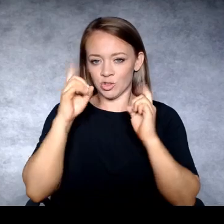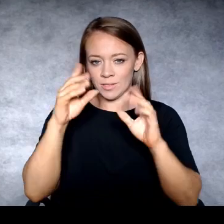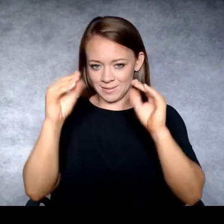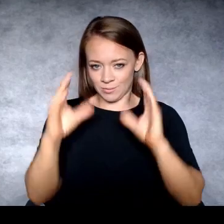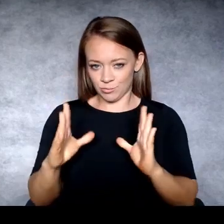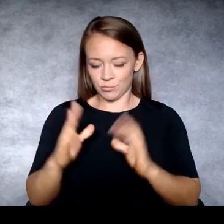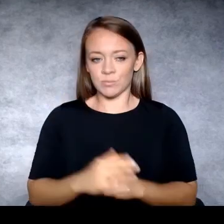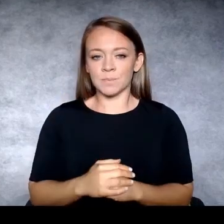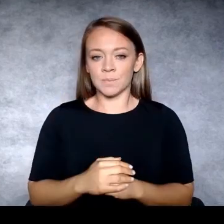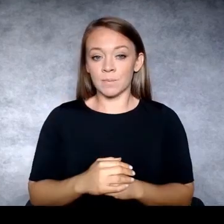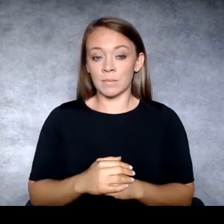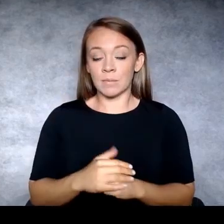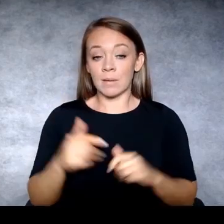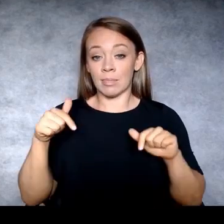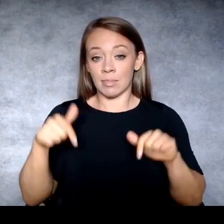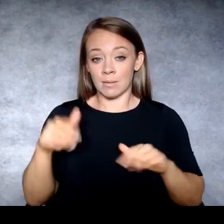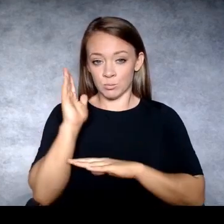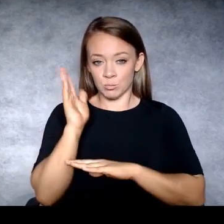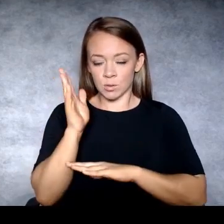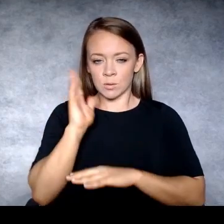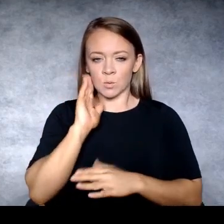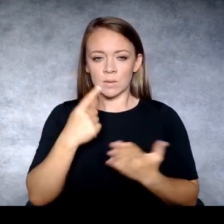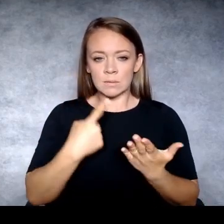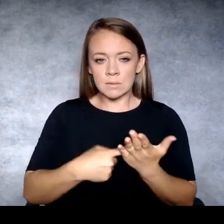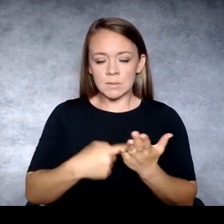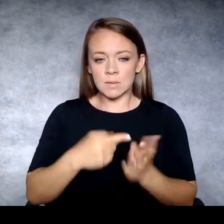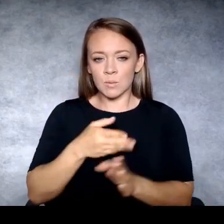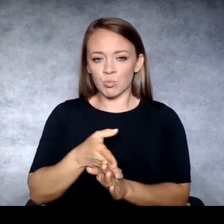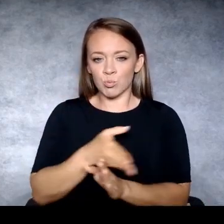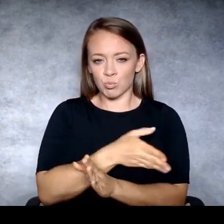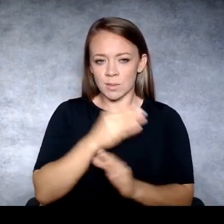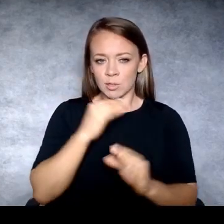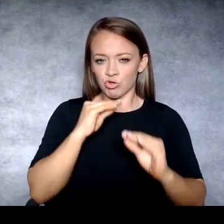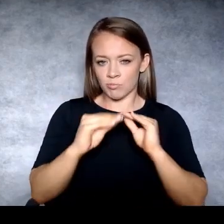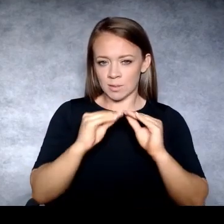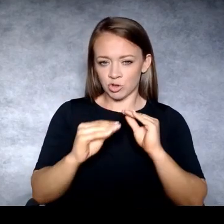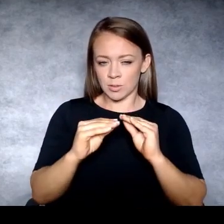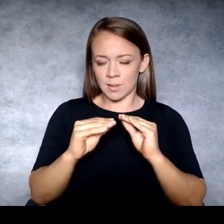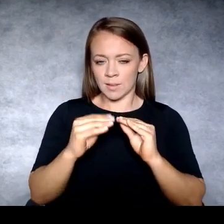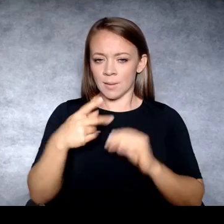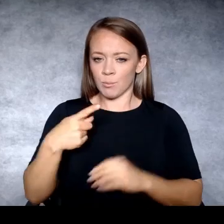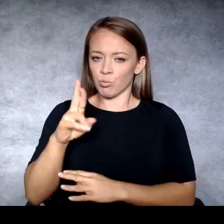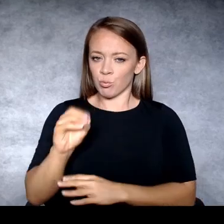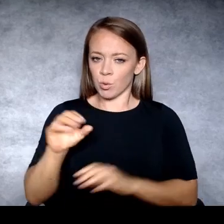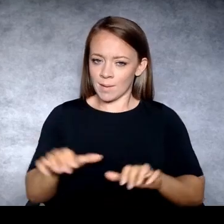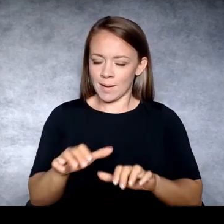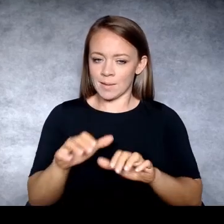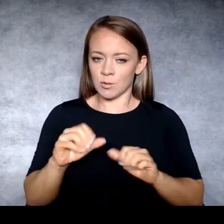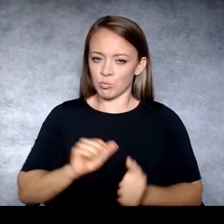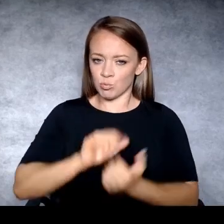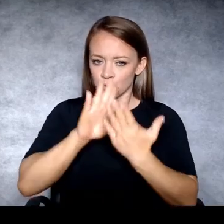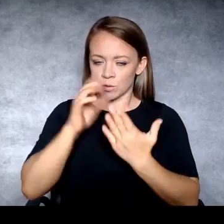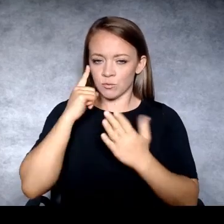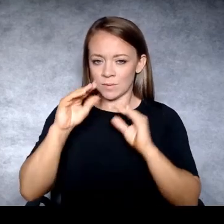In this presentation, we will discuss pre-correction, a proactive approach to teaching expected